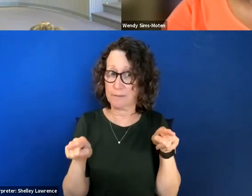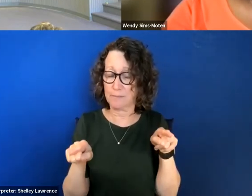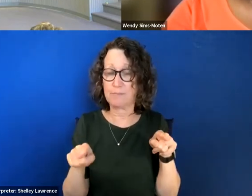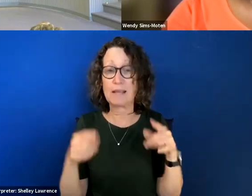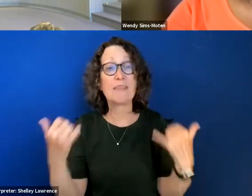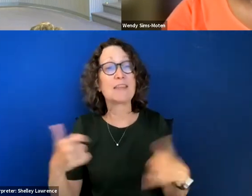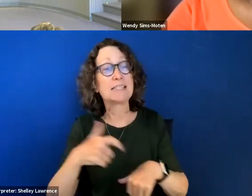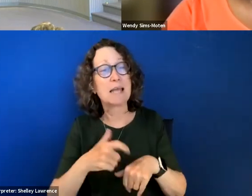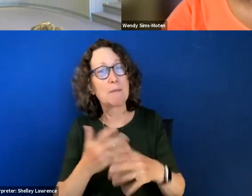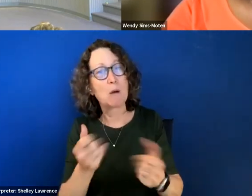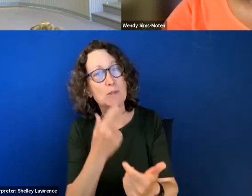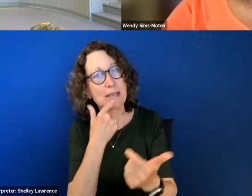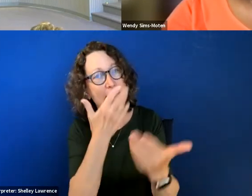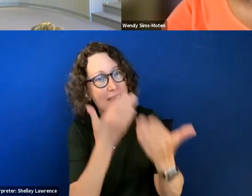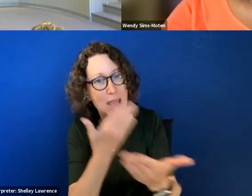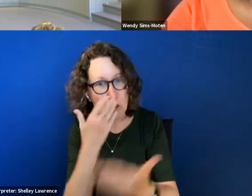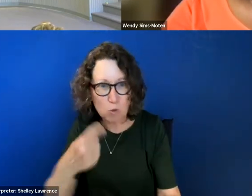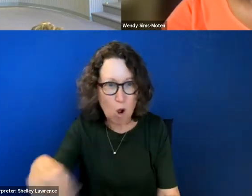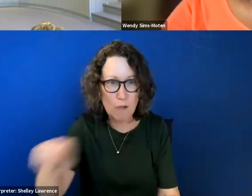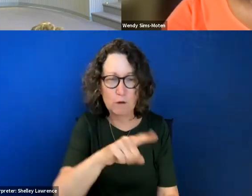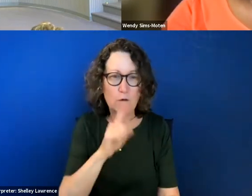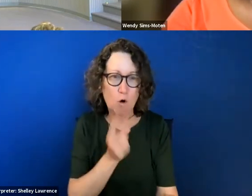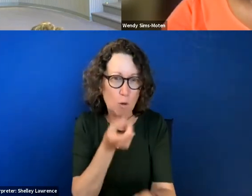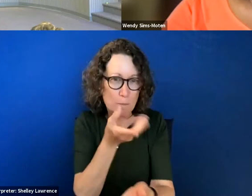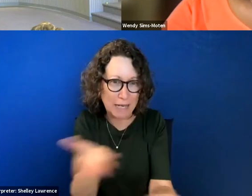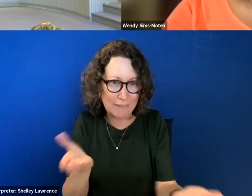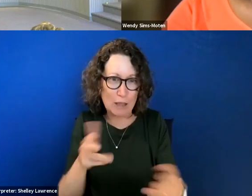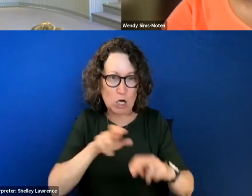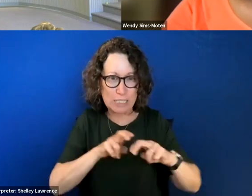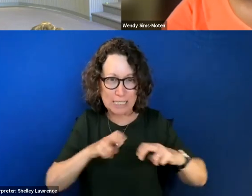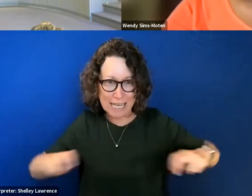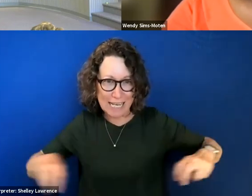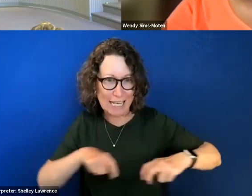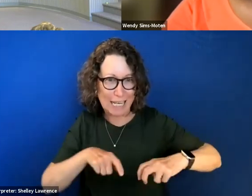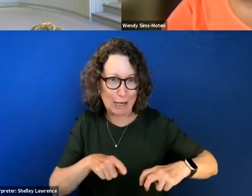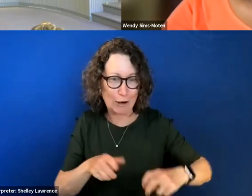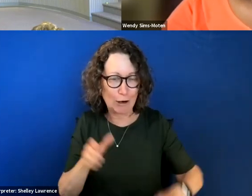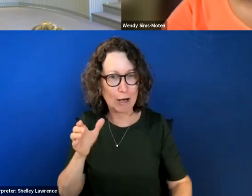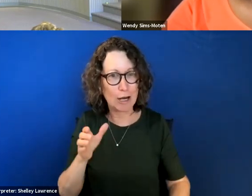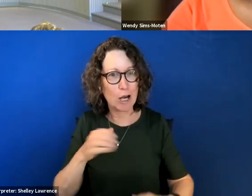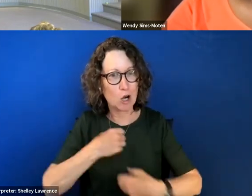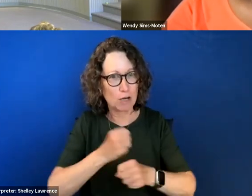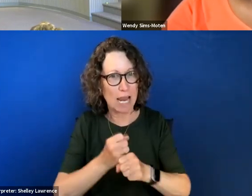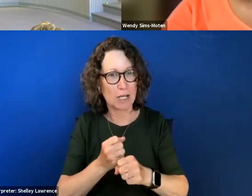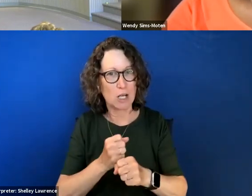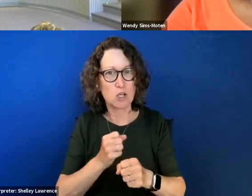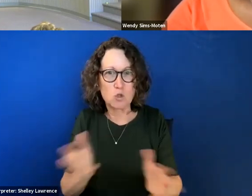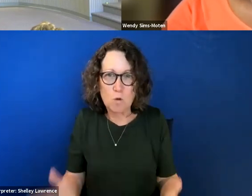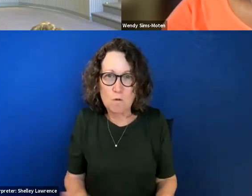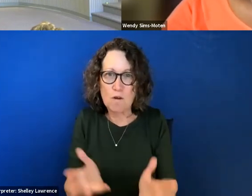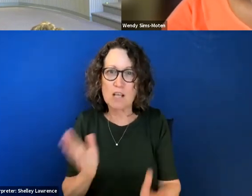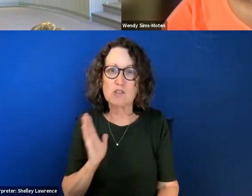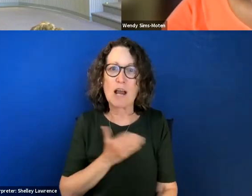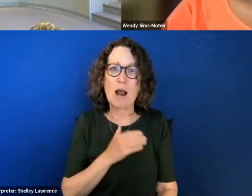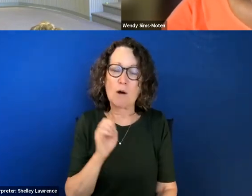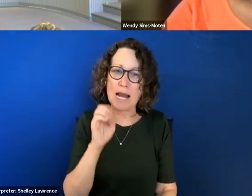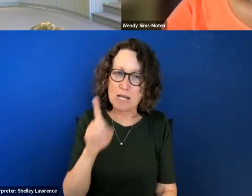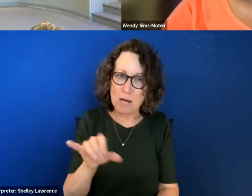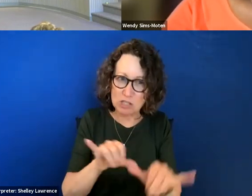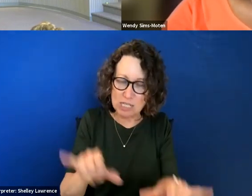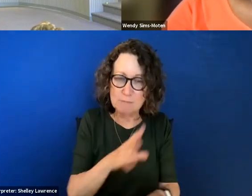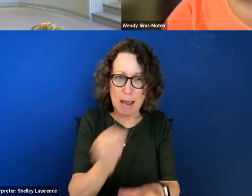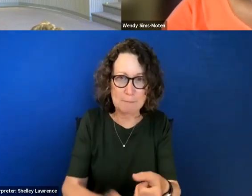this time, I want to say thank you to all of you for being there, sitting in these seats, created to foster our education system and